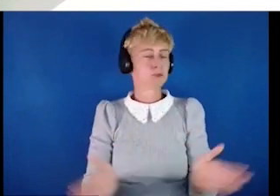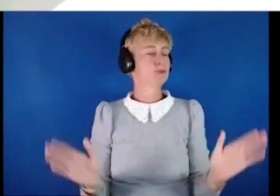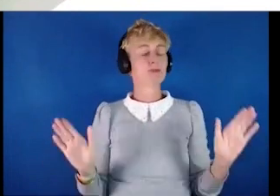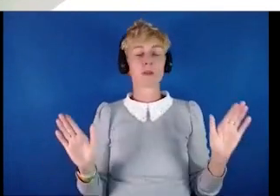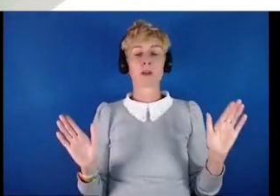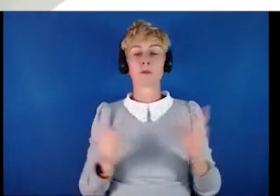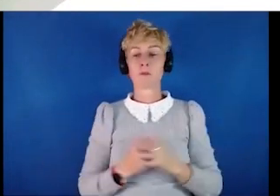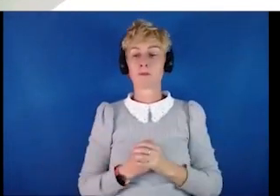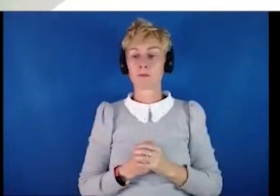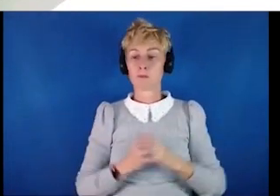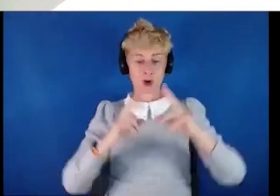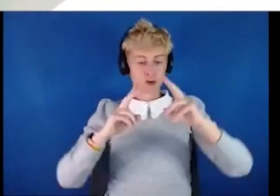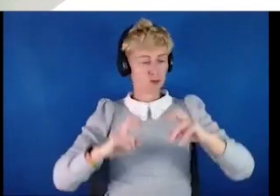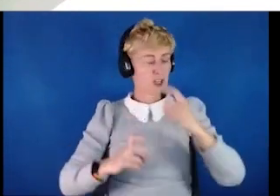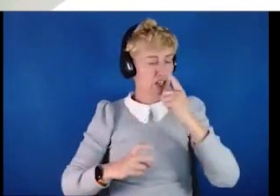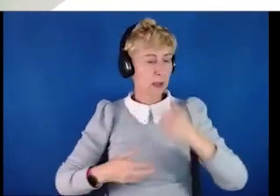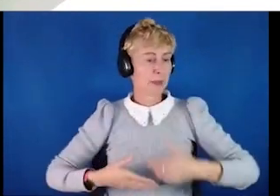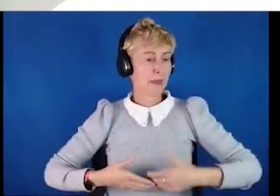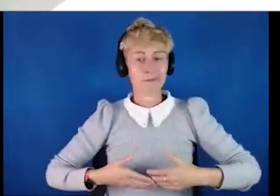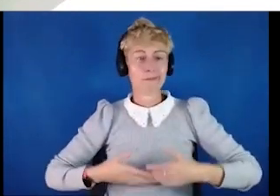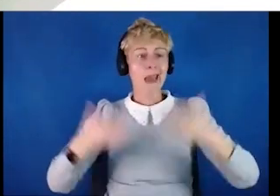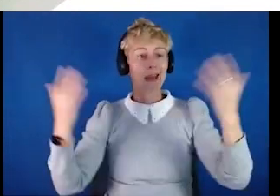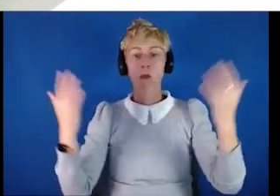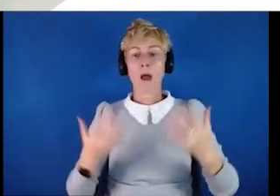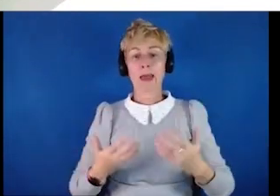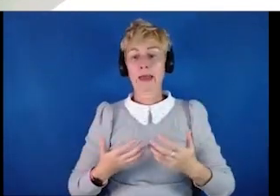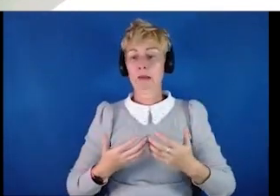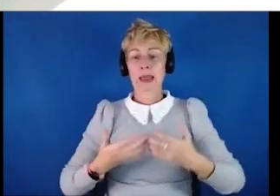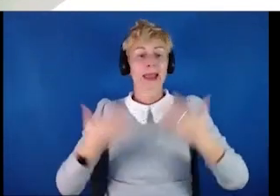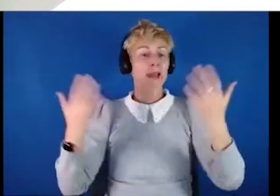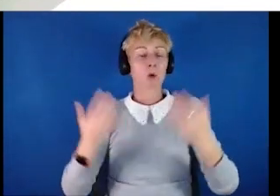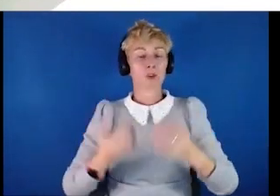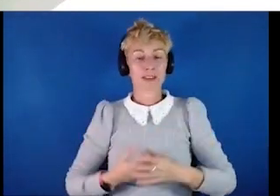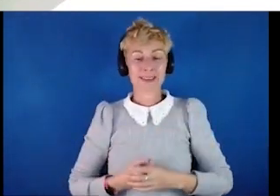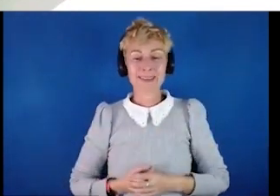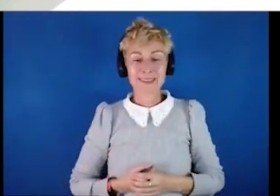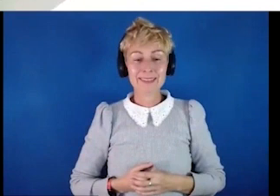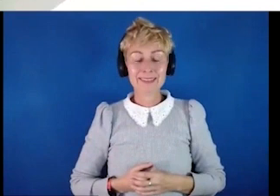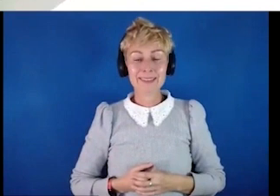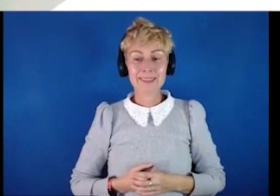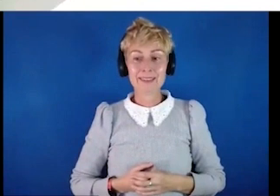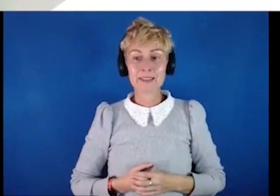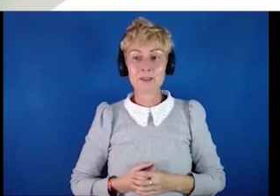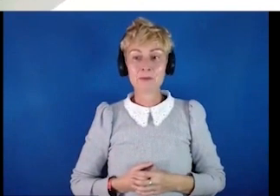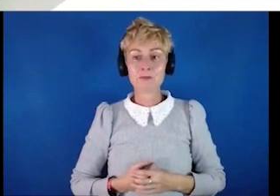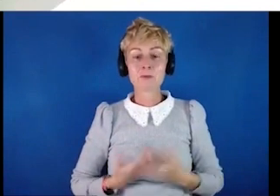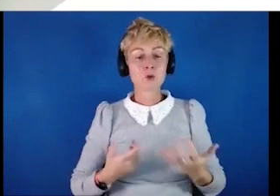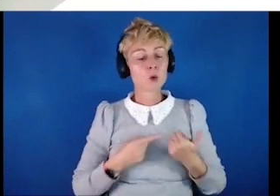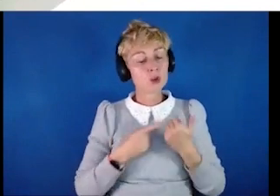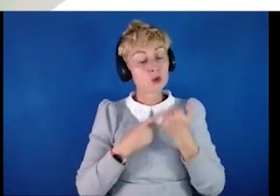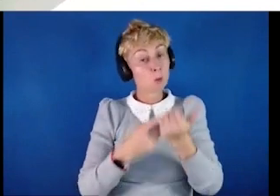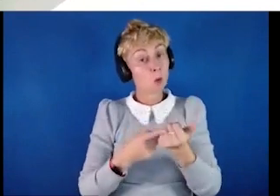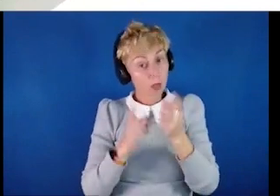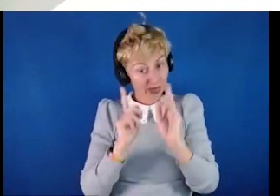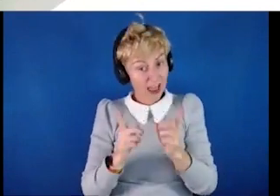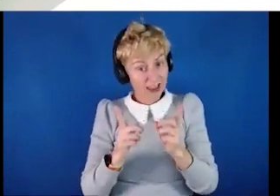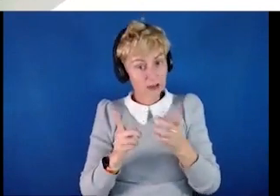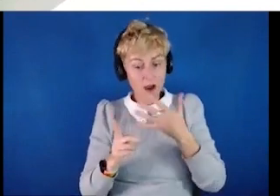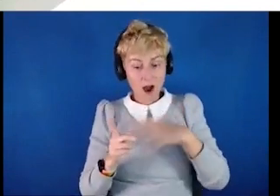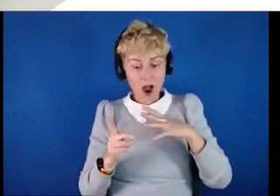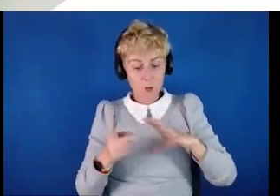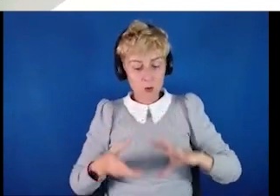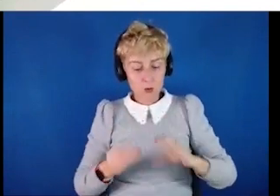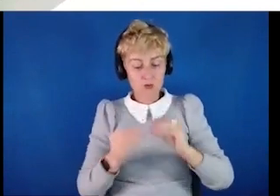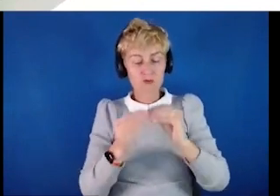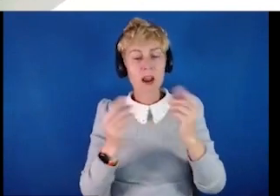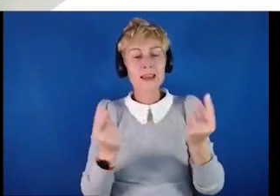place anywhere, inside and outside academia. And to foster this, I wanted to create a resource that